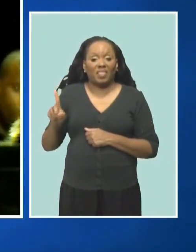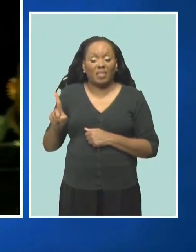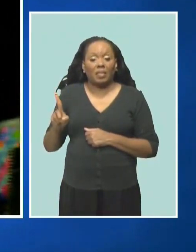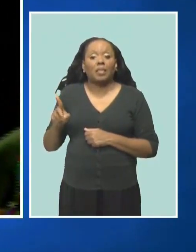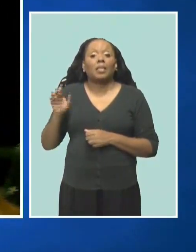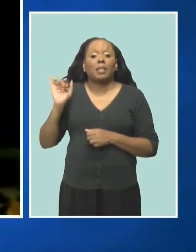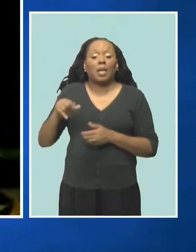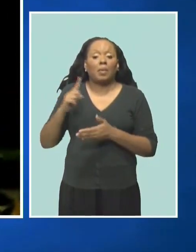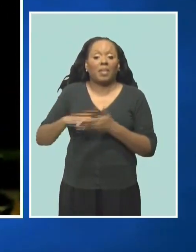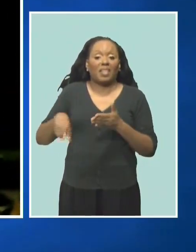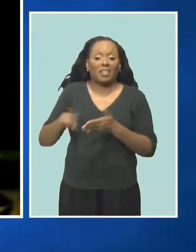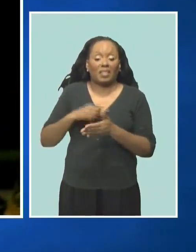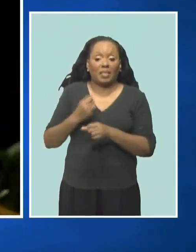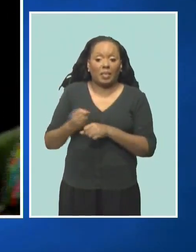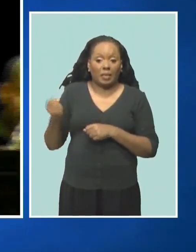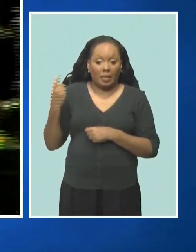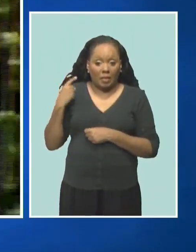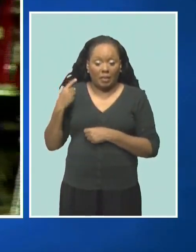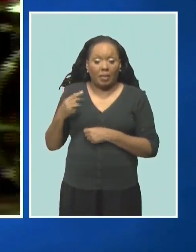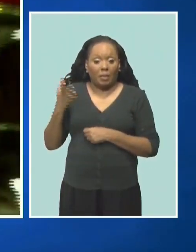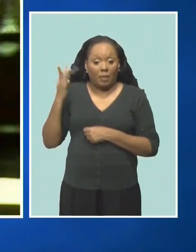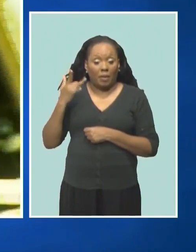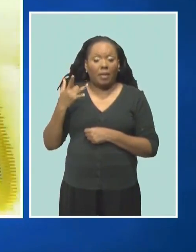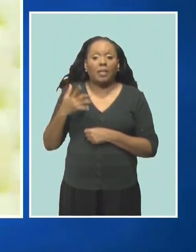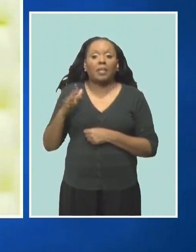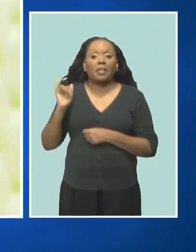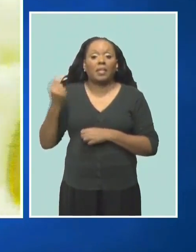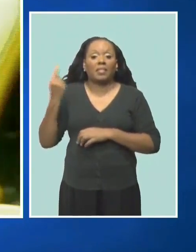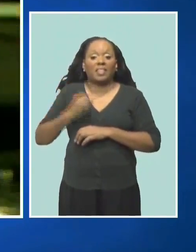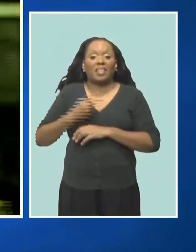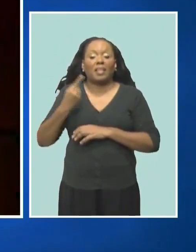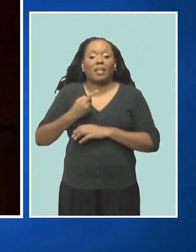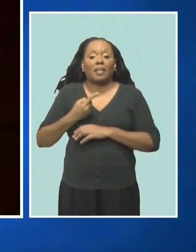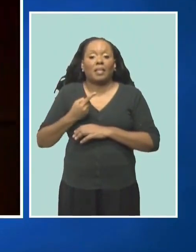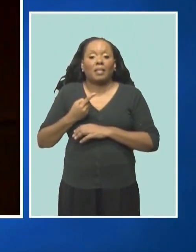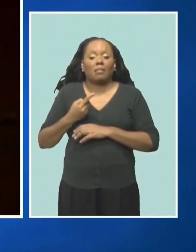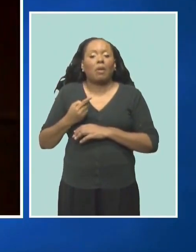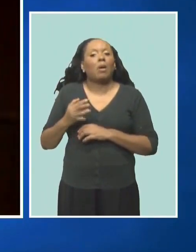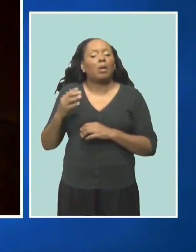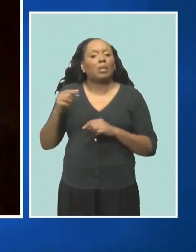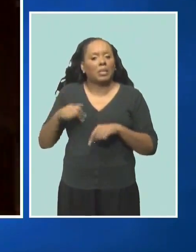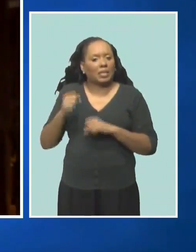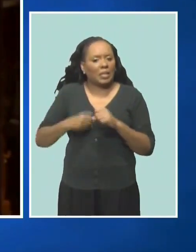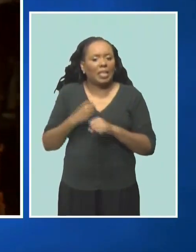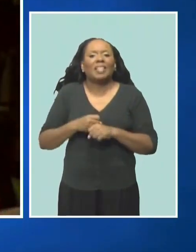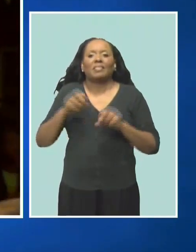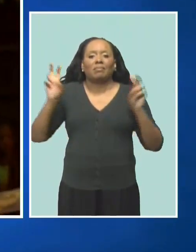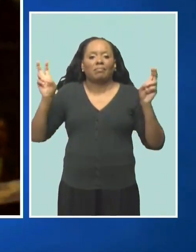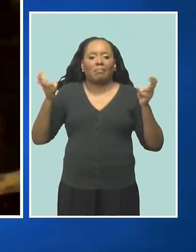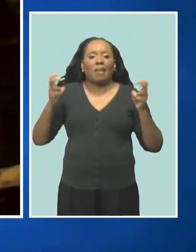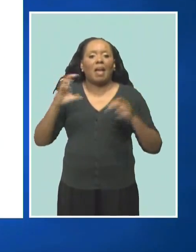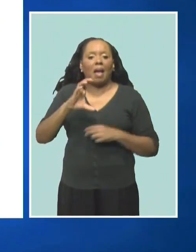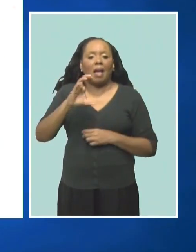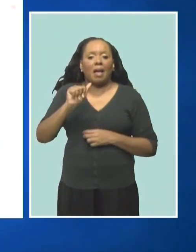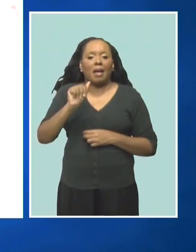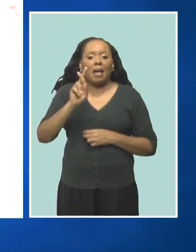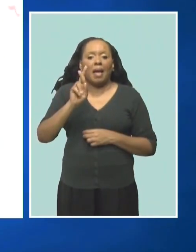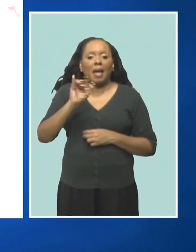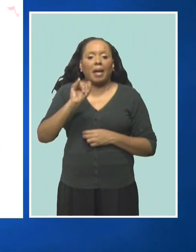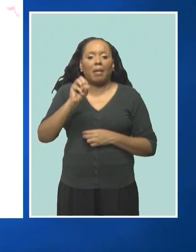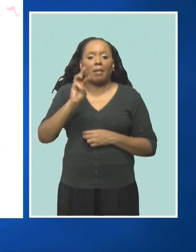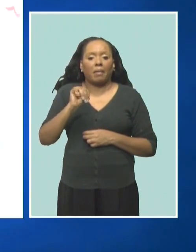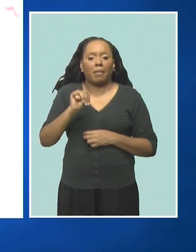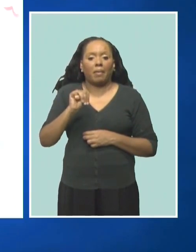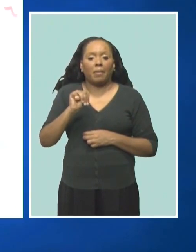Amor Motley declared that date a national holiday, CARICOM 50 Day. Mr. Clark says he intends to reach out